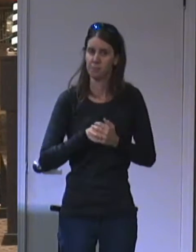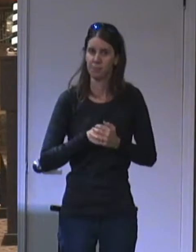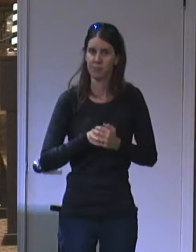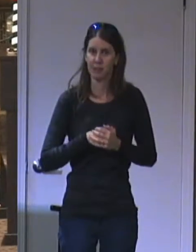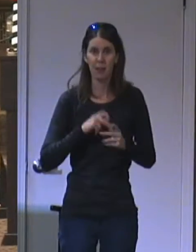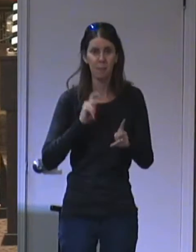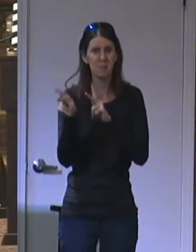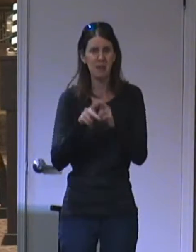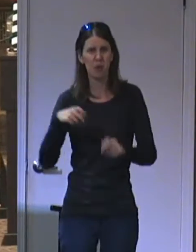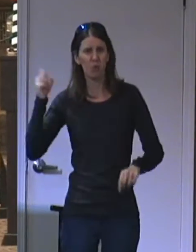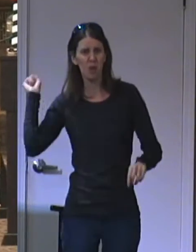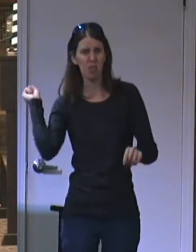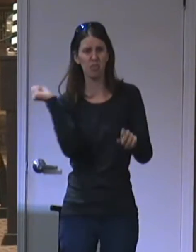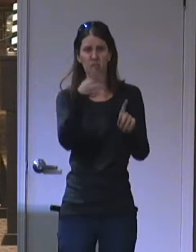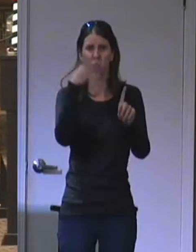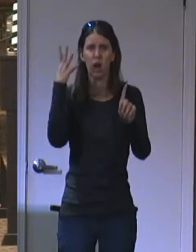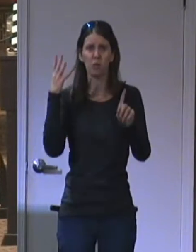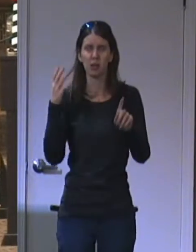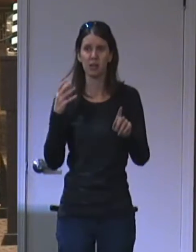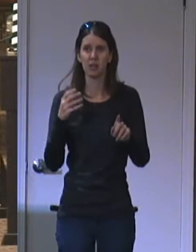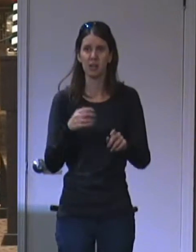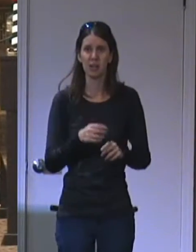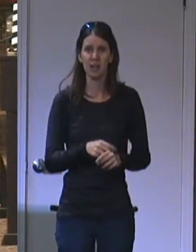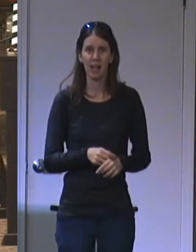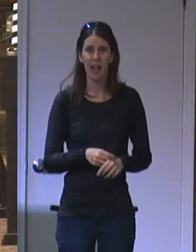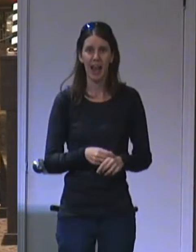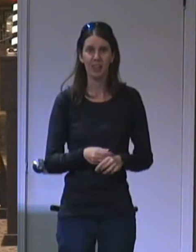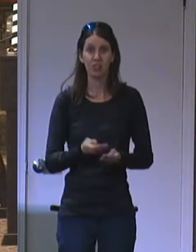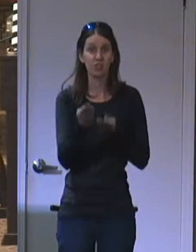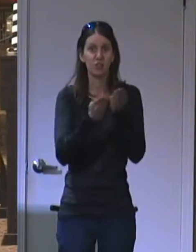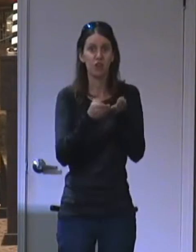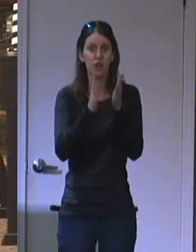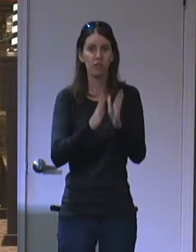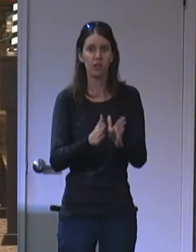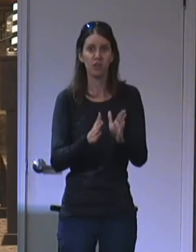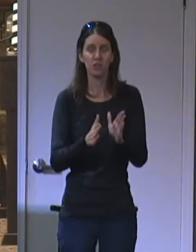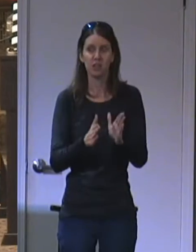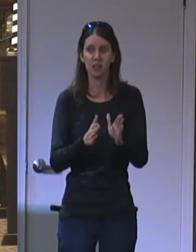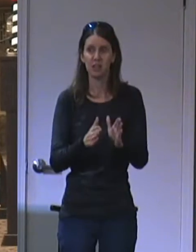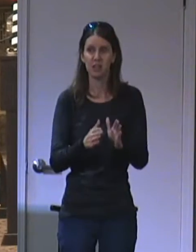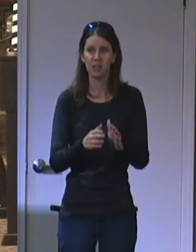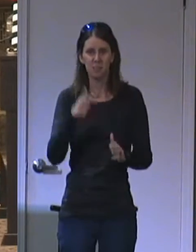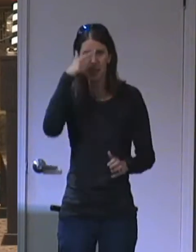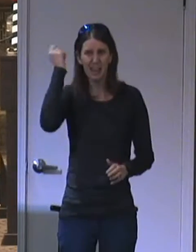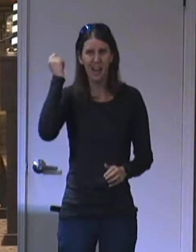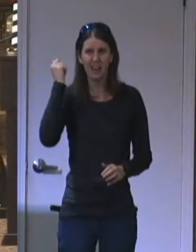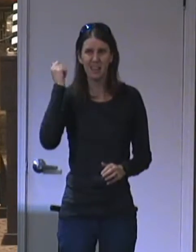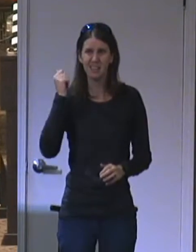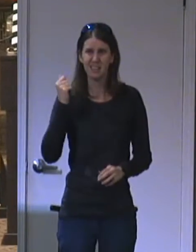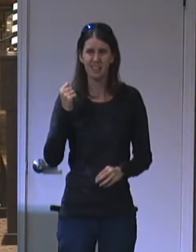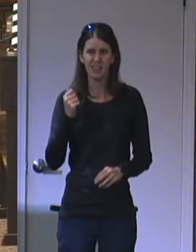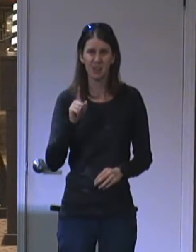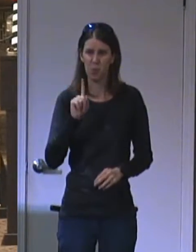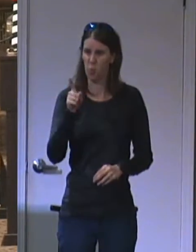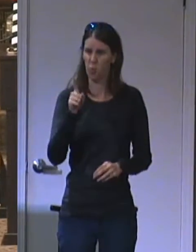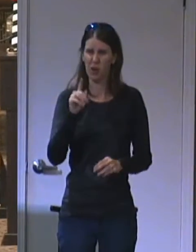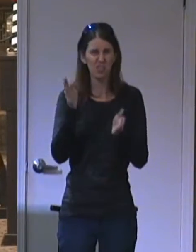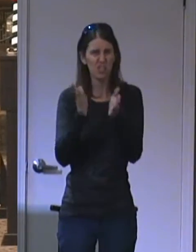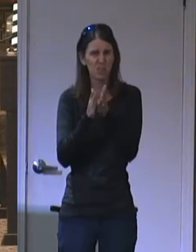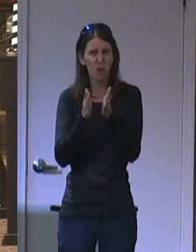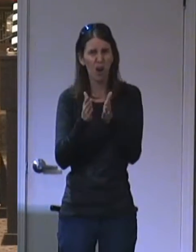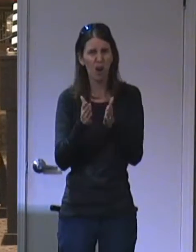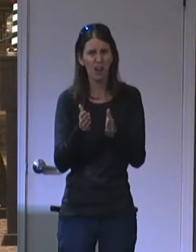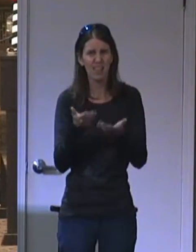people are throwing things at waiters and waitresses because it was something wrong with it.